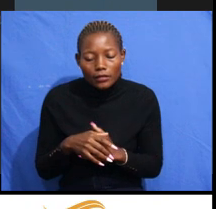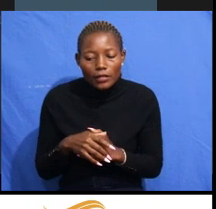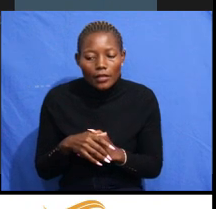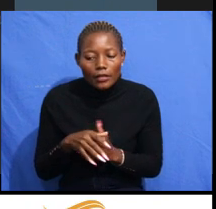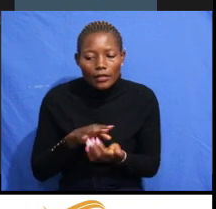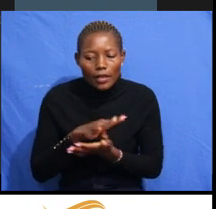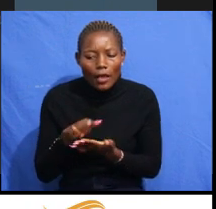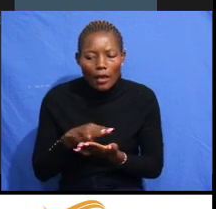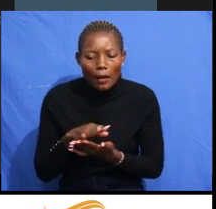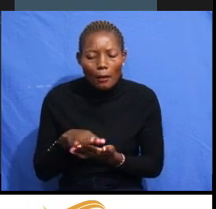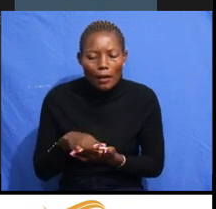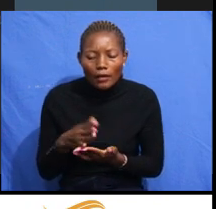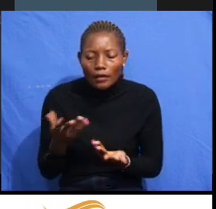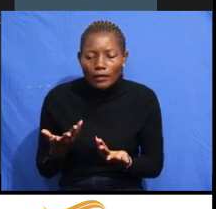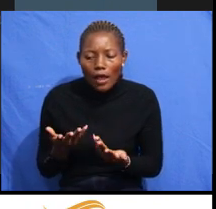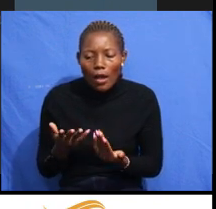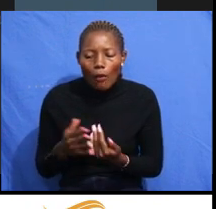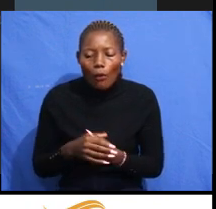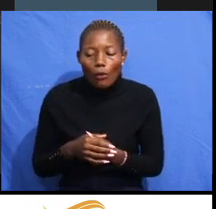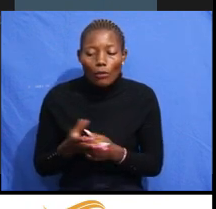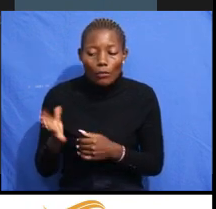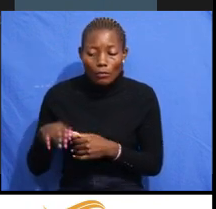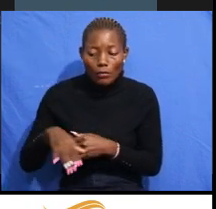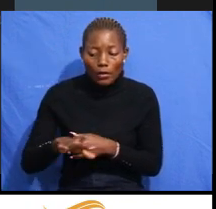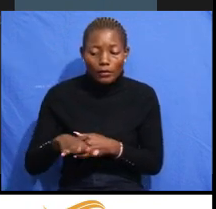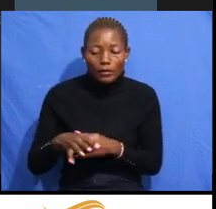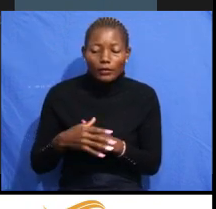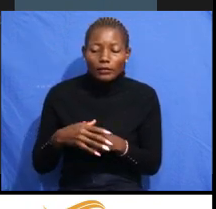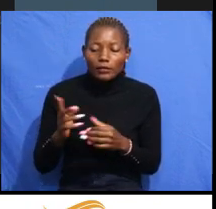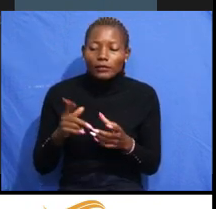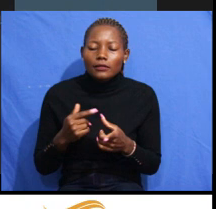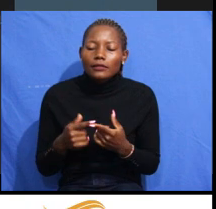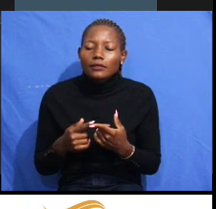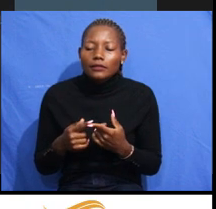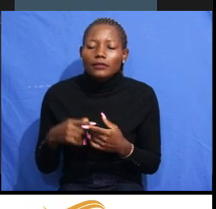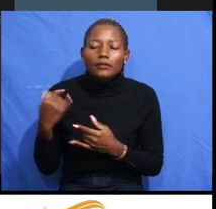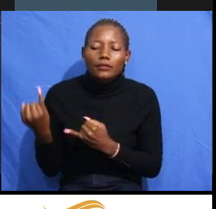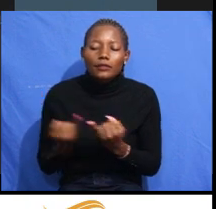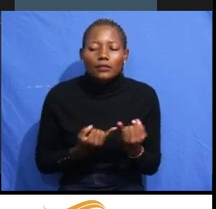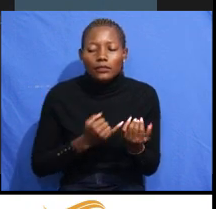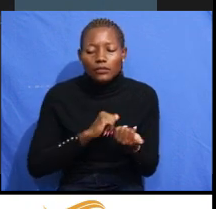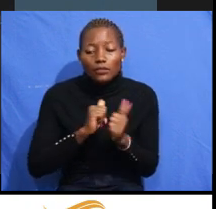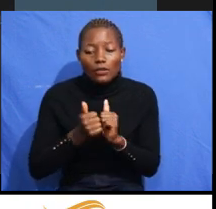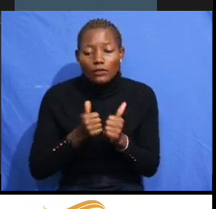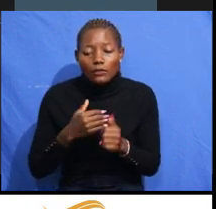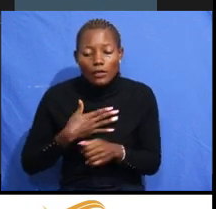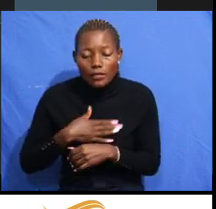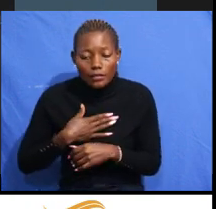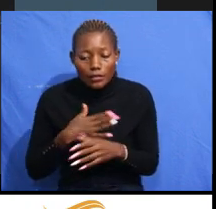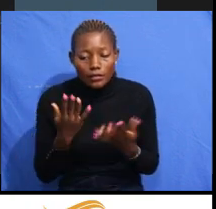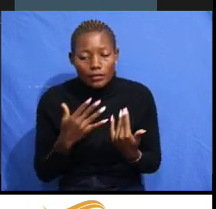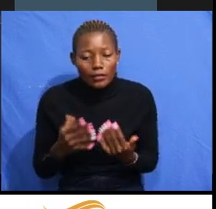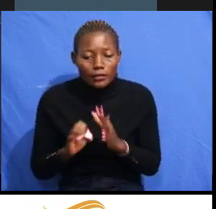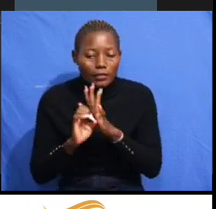come from, and then the introduction of sports science in terms of things like anatomy